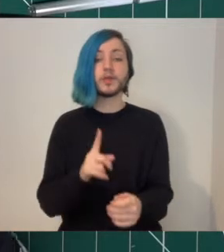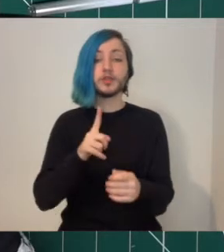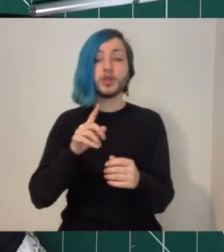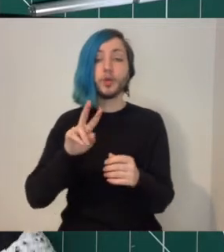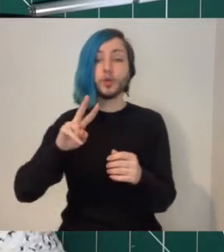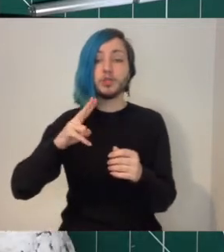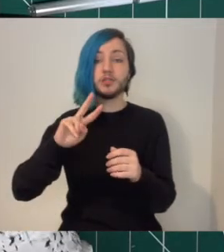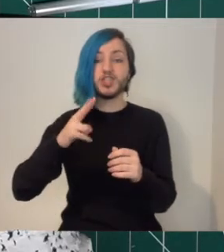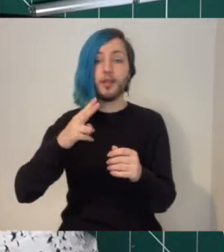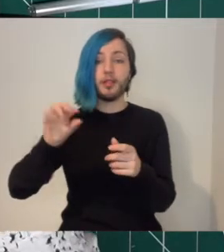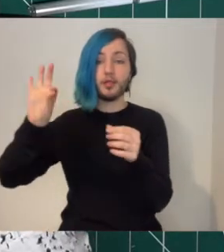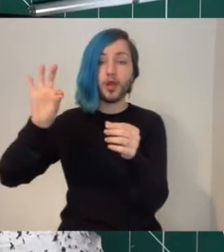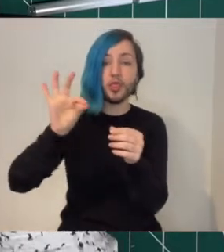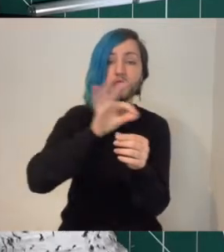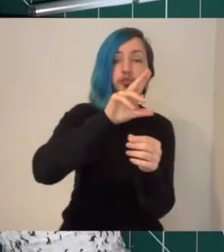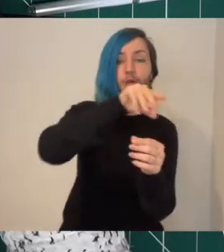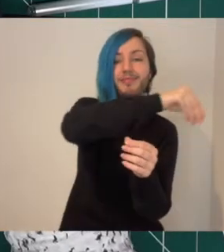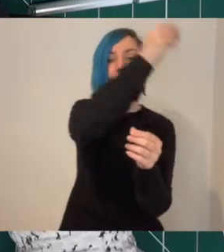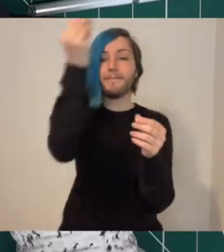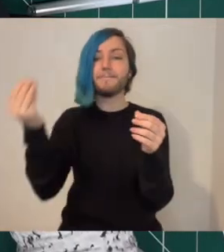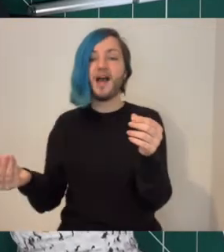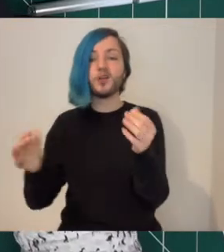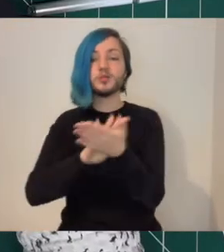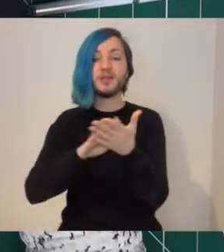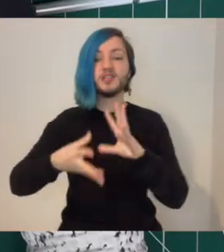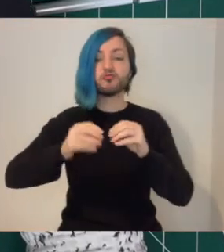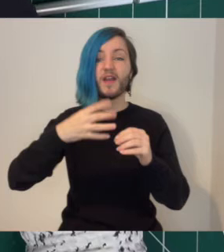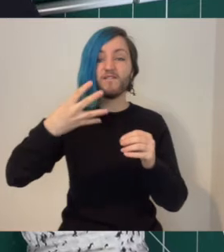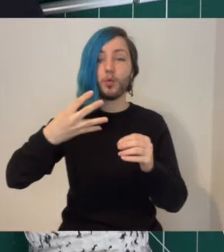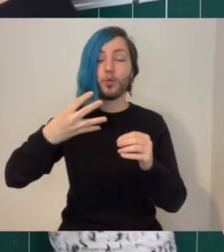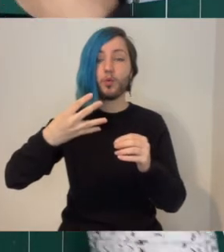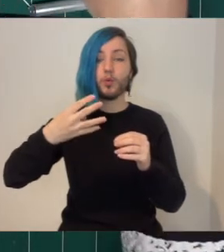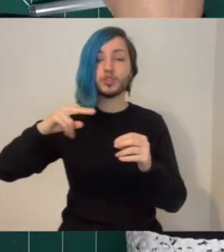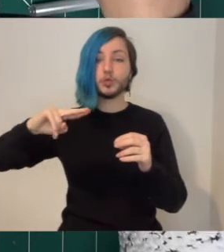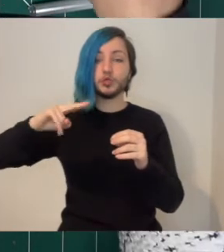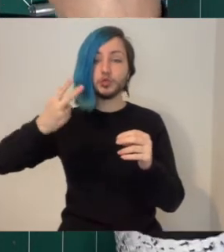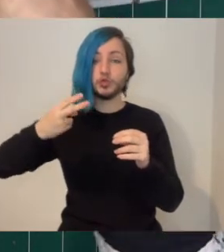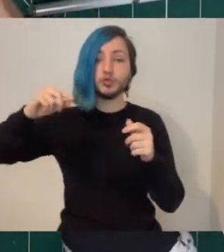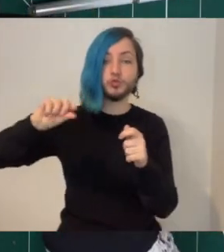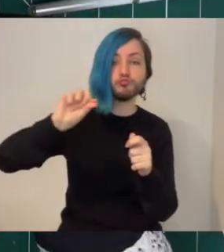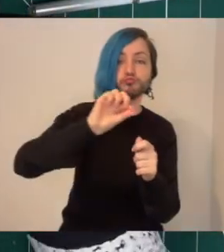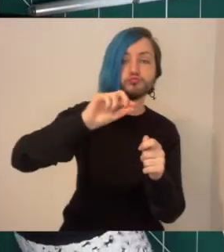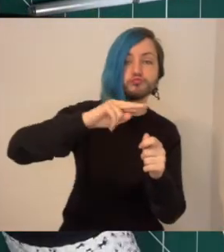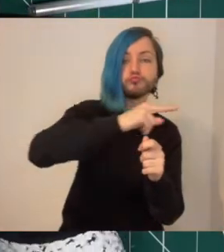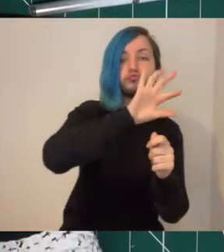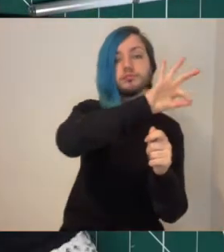And you just double back your thread, so you've got effectively 4 lines of thread